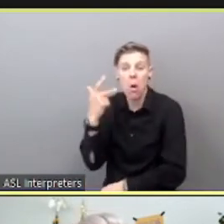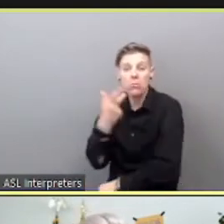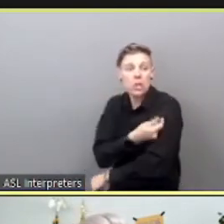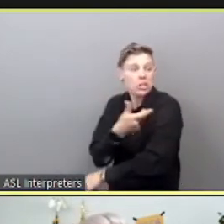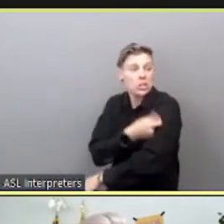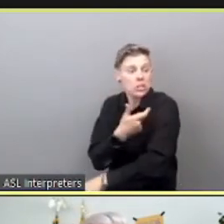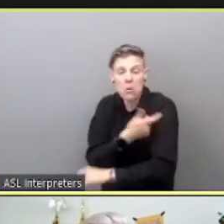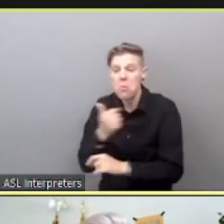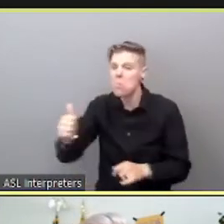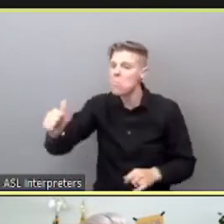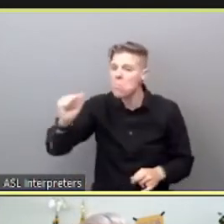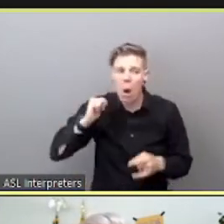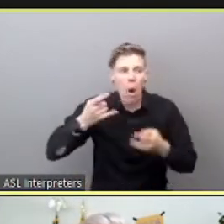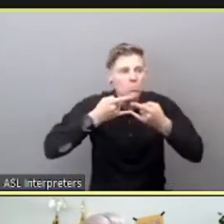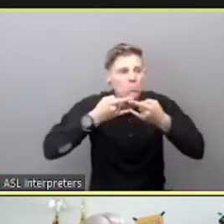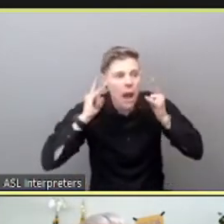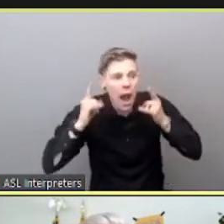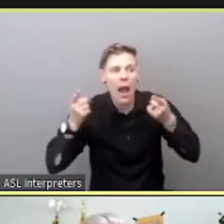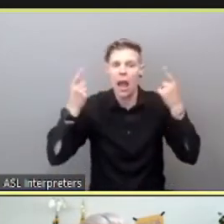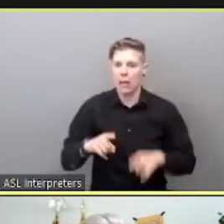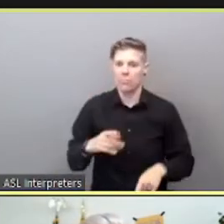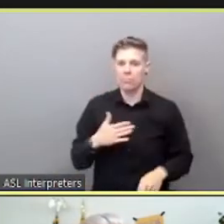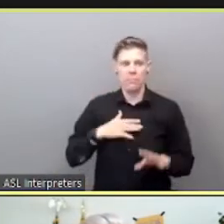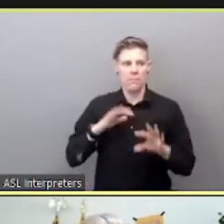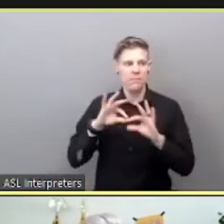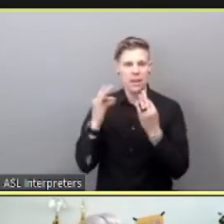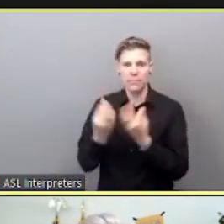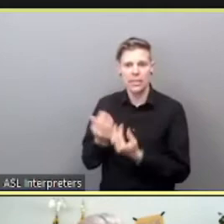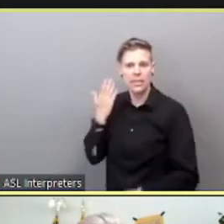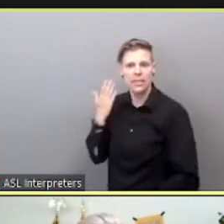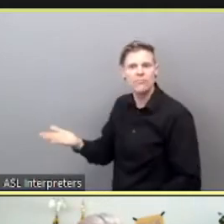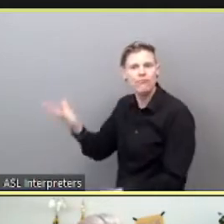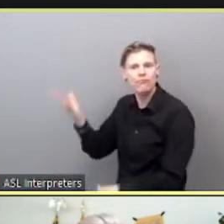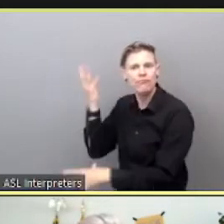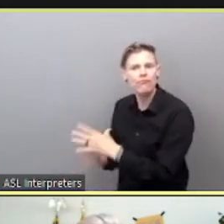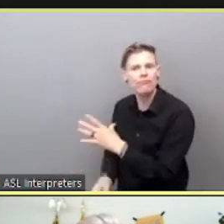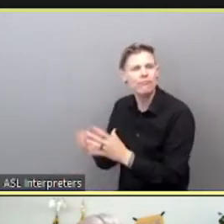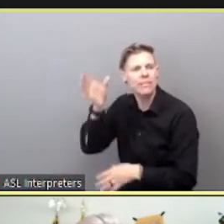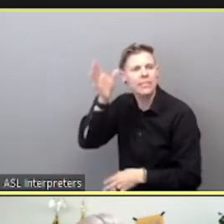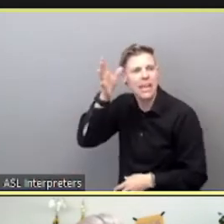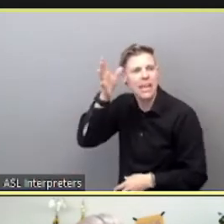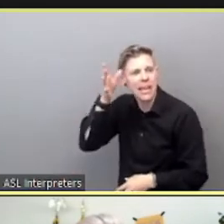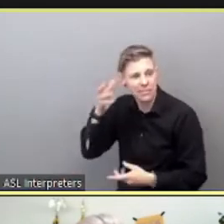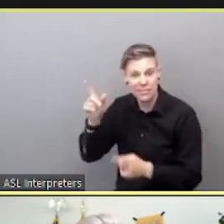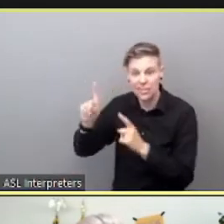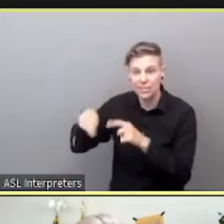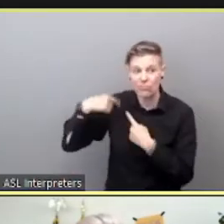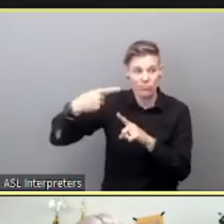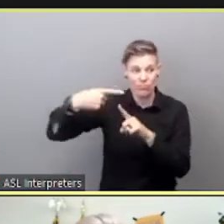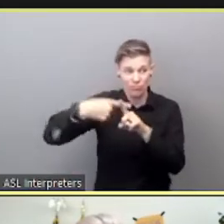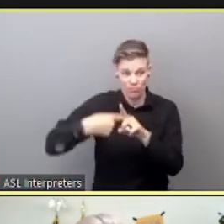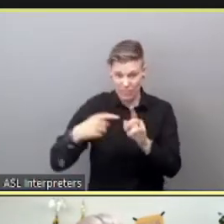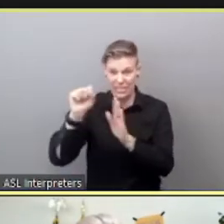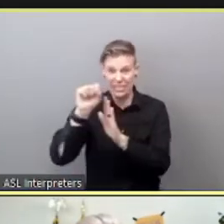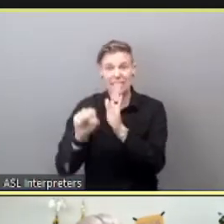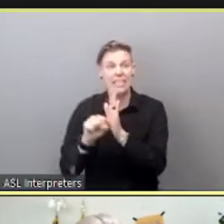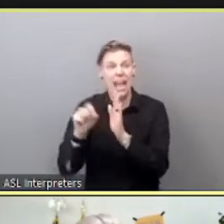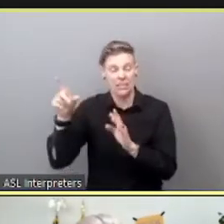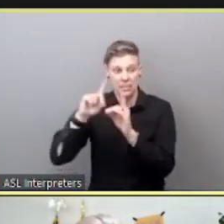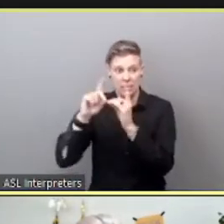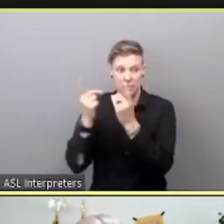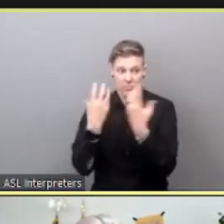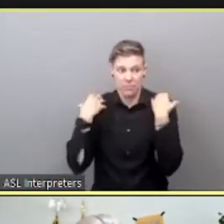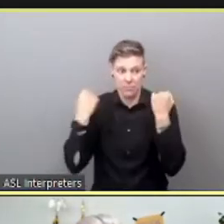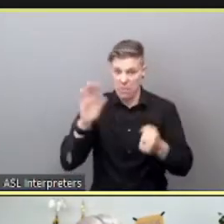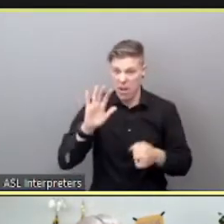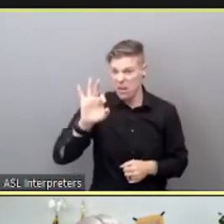This happened to our family. In the past month, according to the state health department, more than 90% of hospitalized COVID patients were not